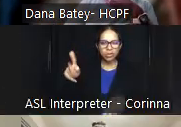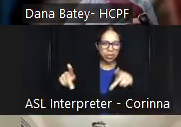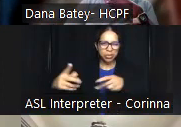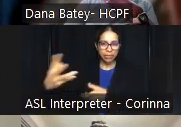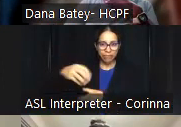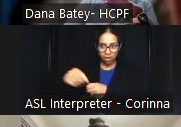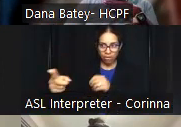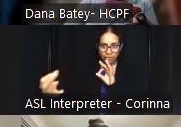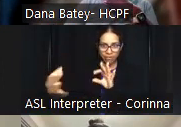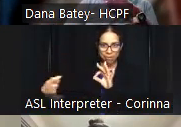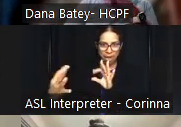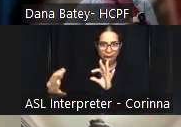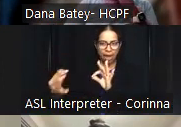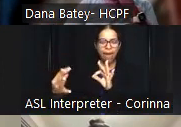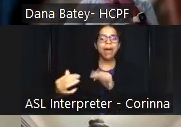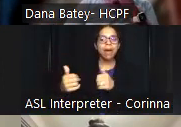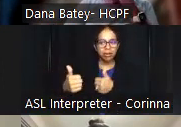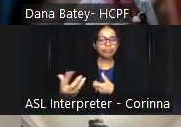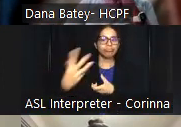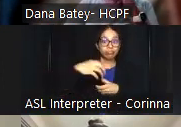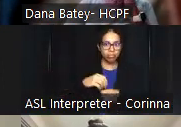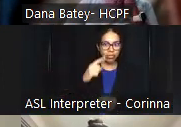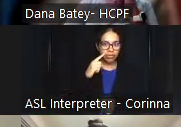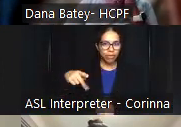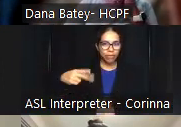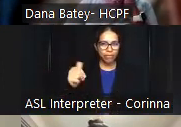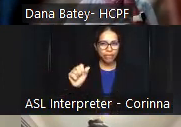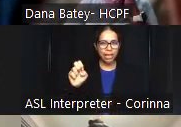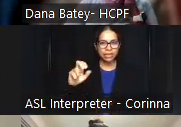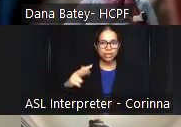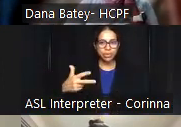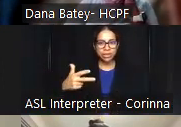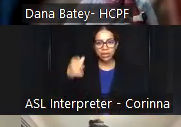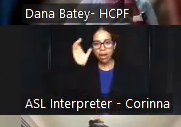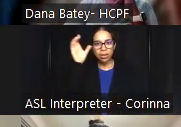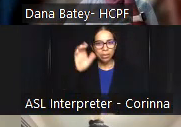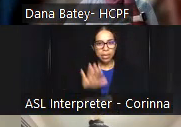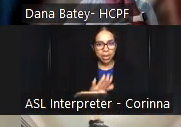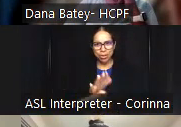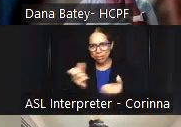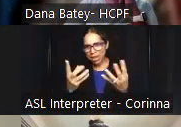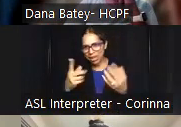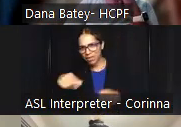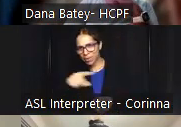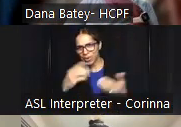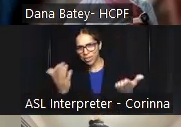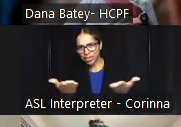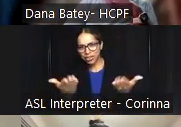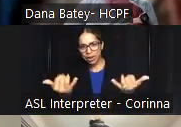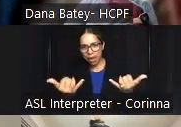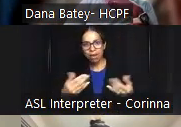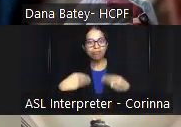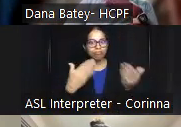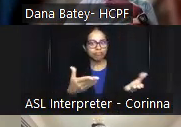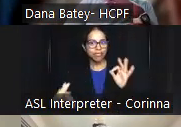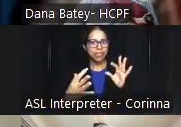what is in the phase 3 concept paper right now. And we still have many opportunities for stakeholders to be